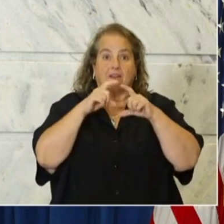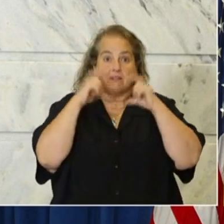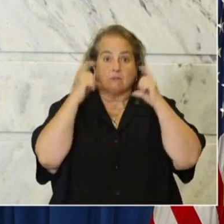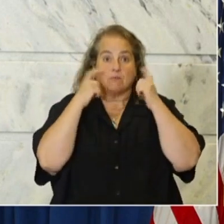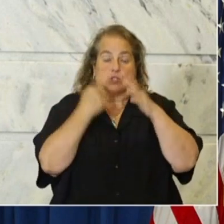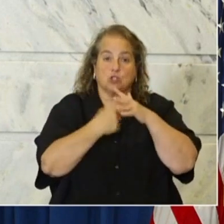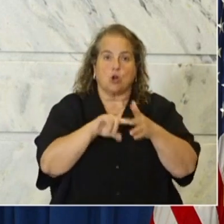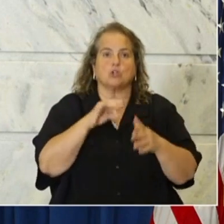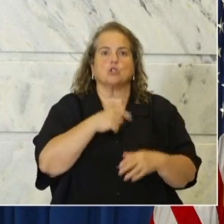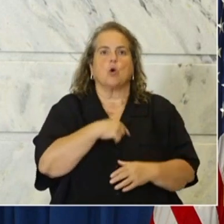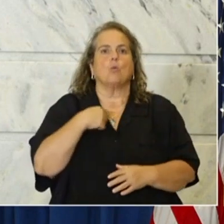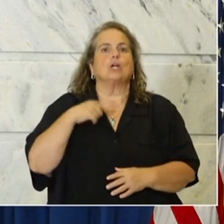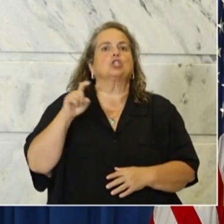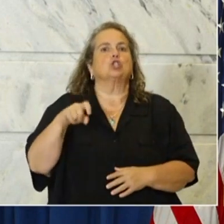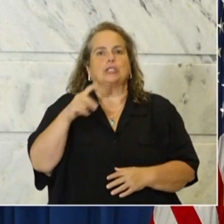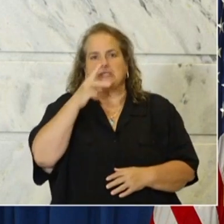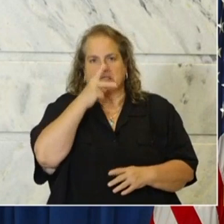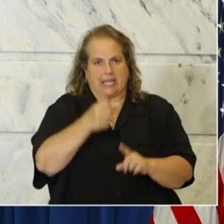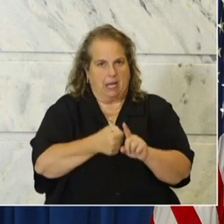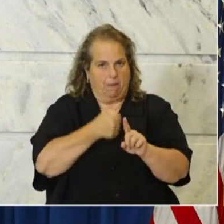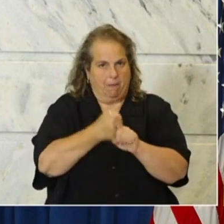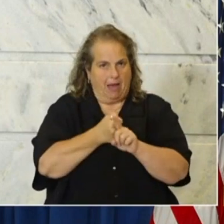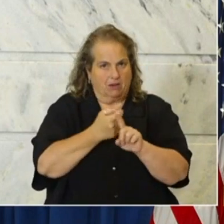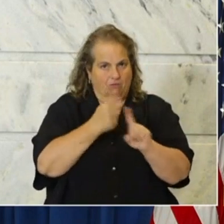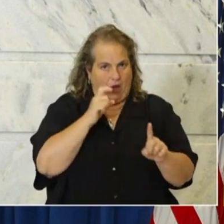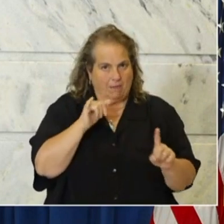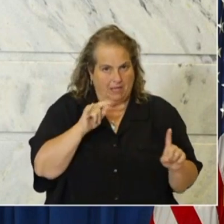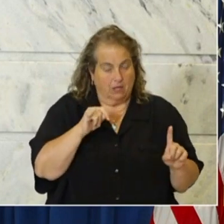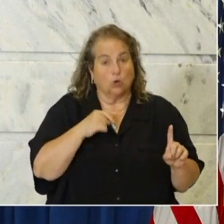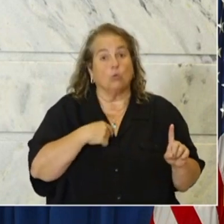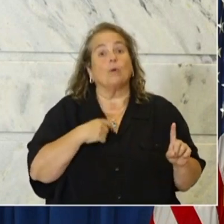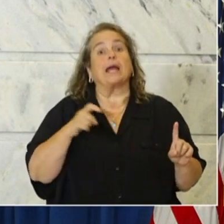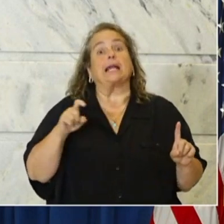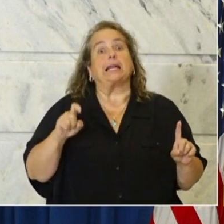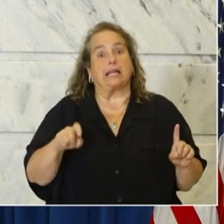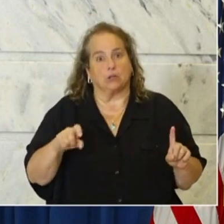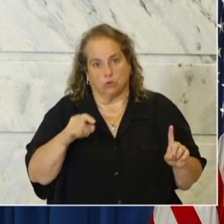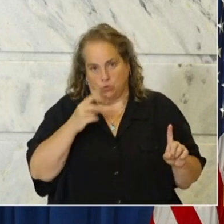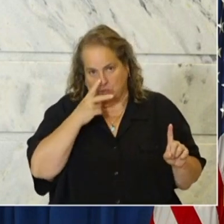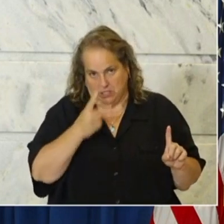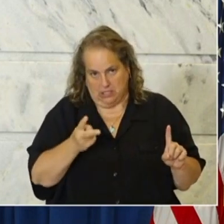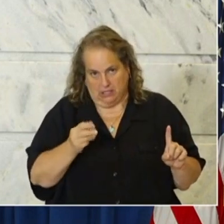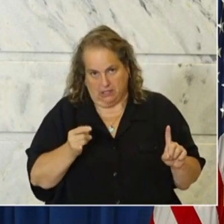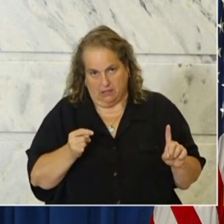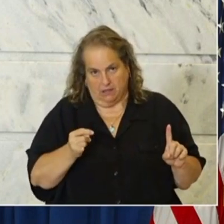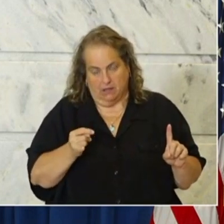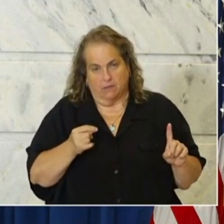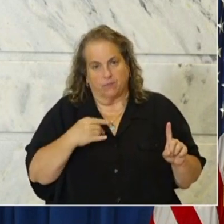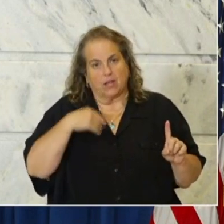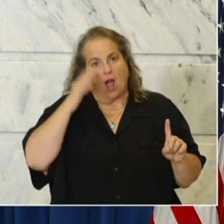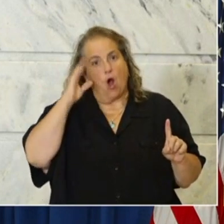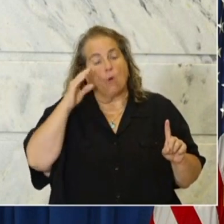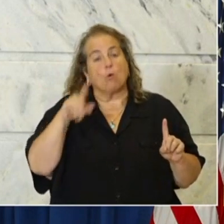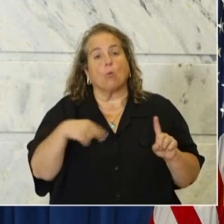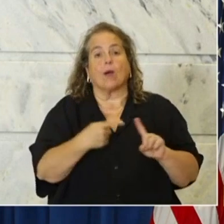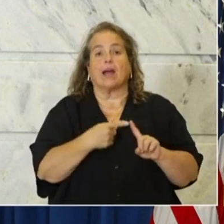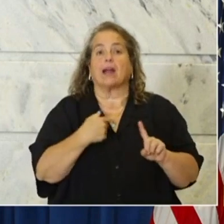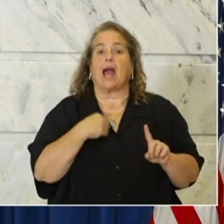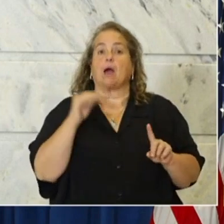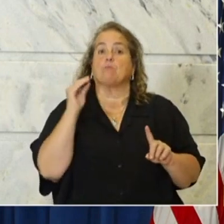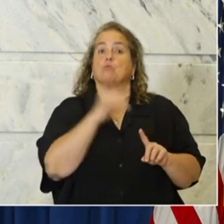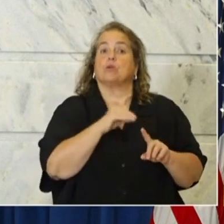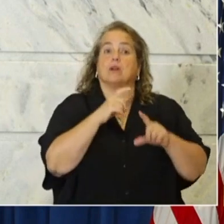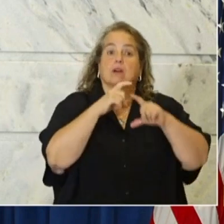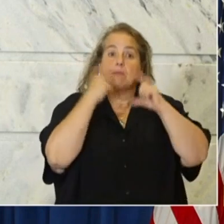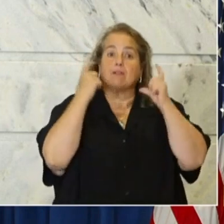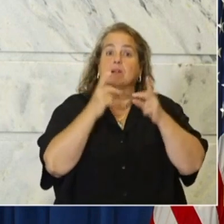start seeing some impact from it. I hope different things that went on after we put that into place didn't suggest to people that they didn't have to wear